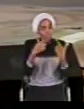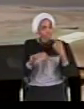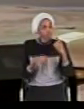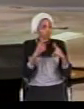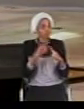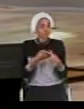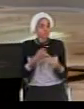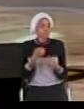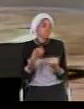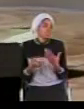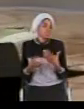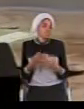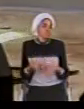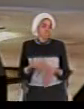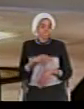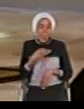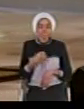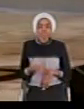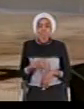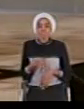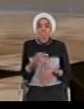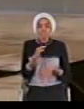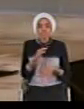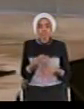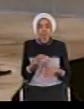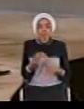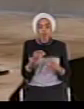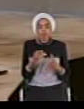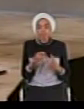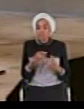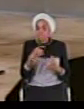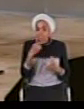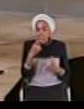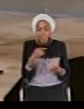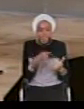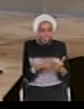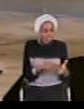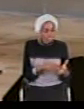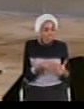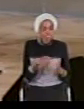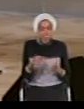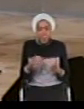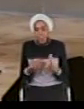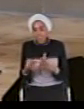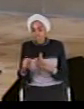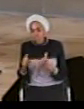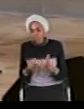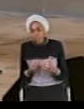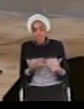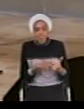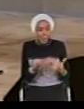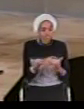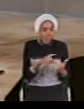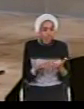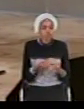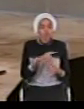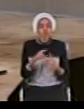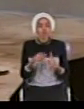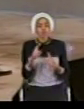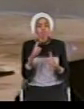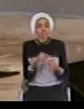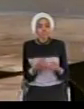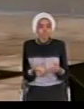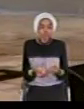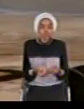they might emphasize this, that background, and emphasize that, and emphasize that. When you add